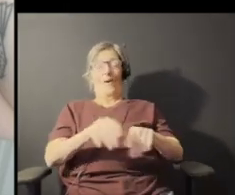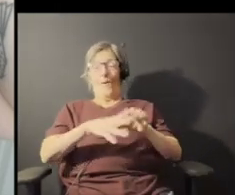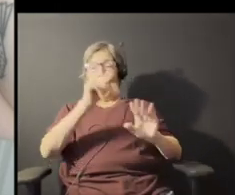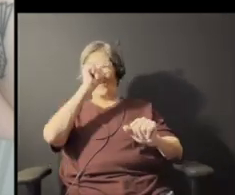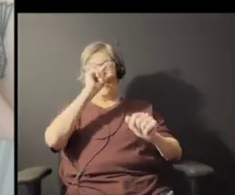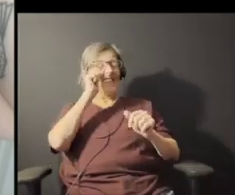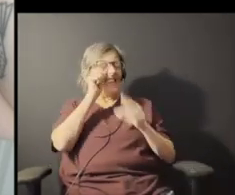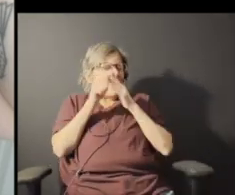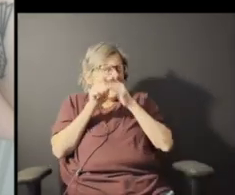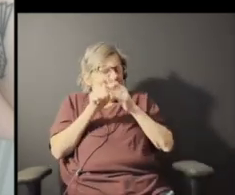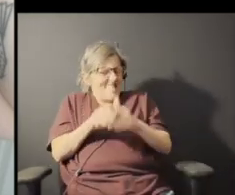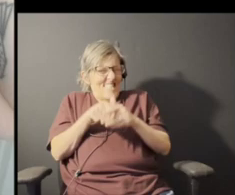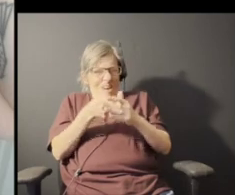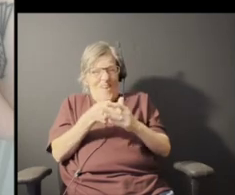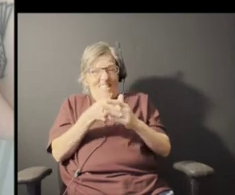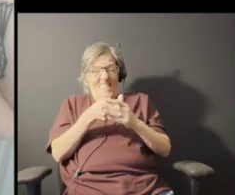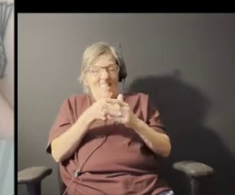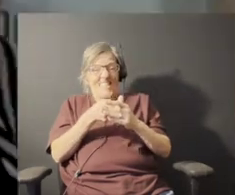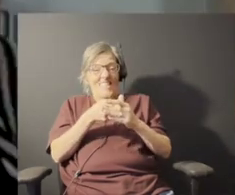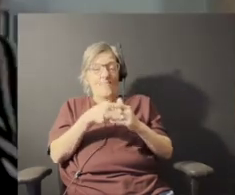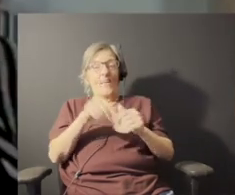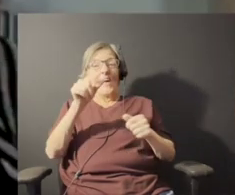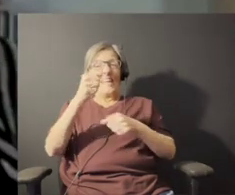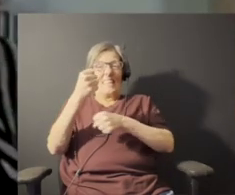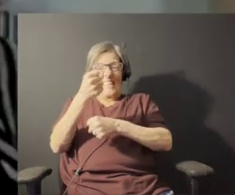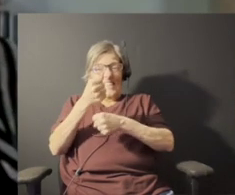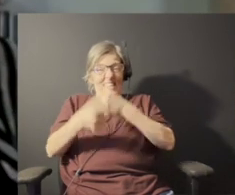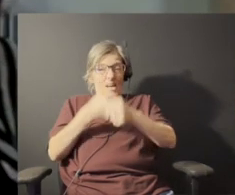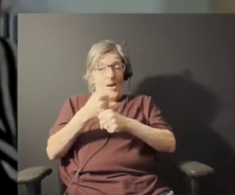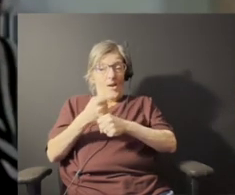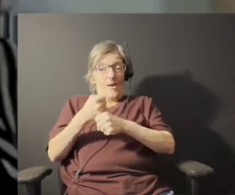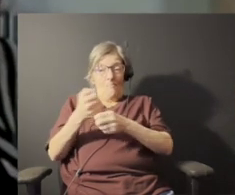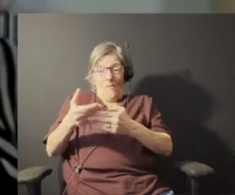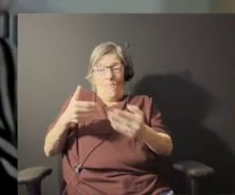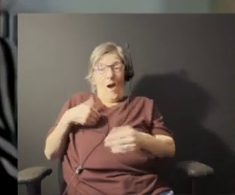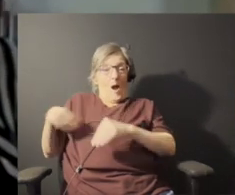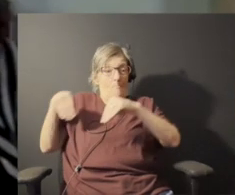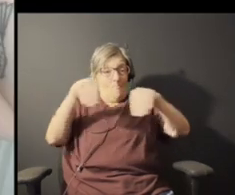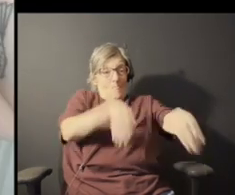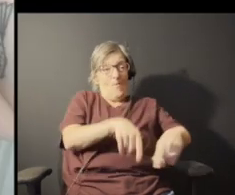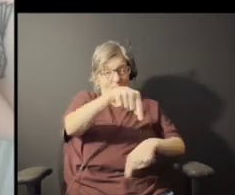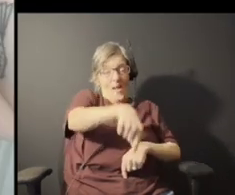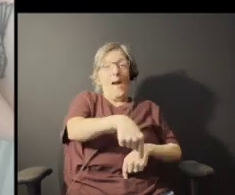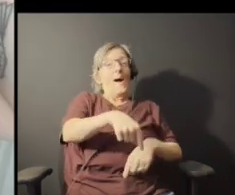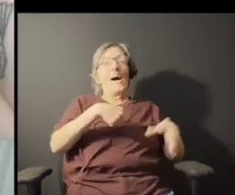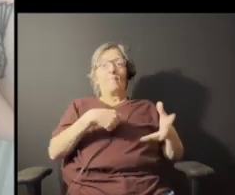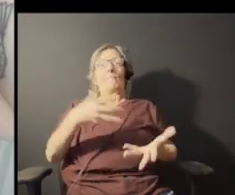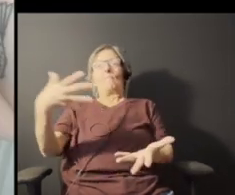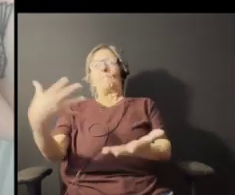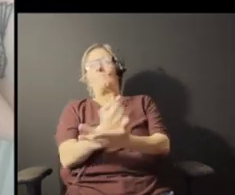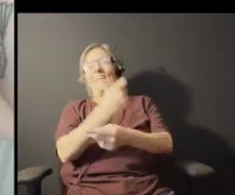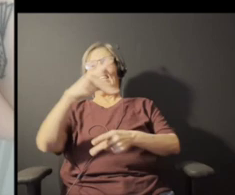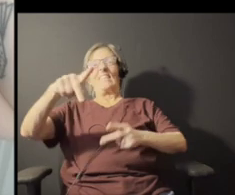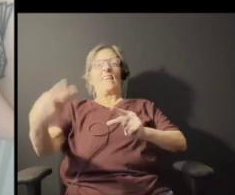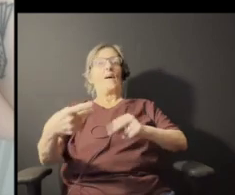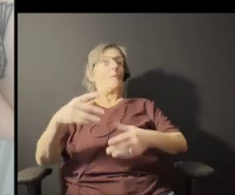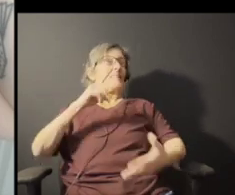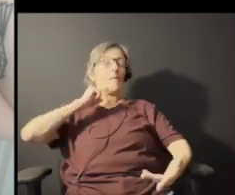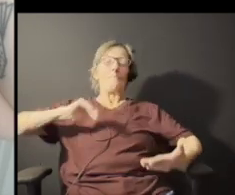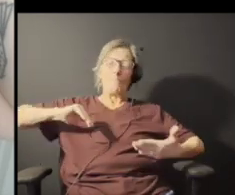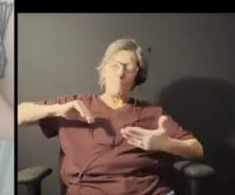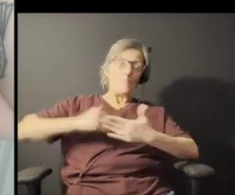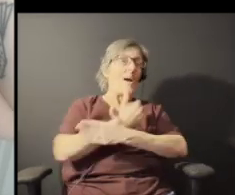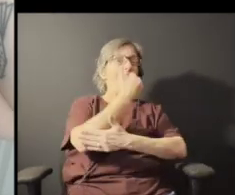just started the year before I moved here. And so it's just